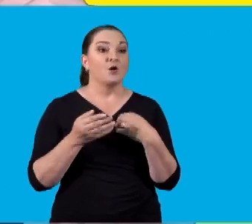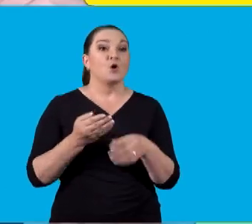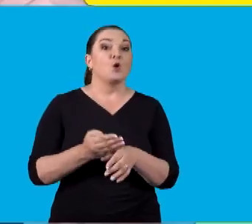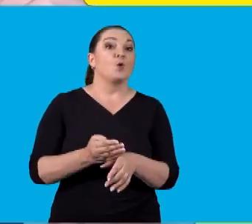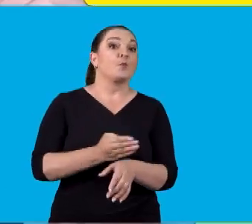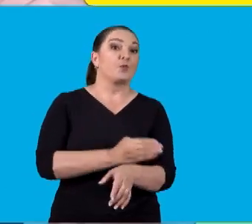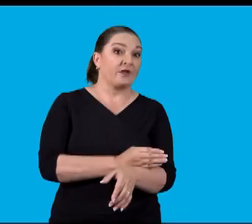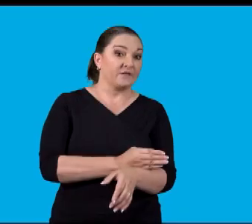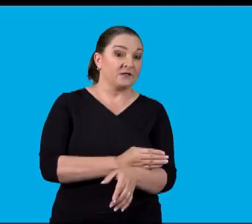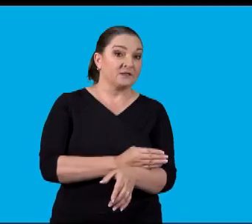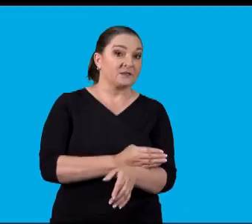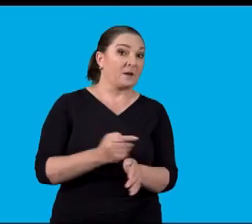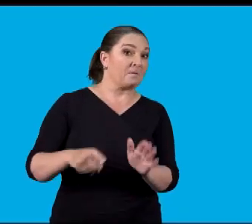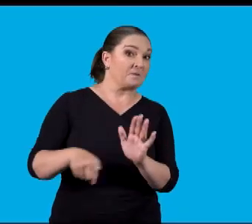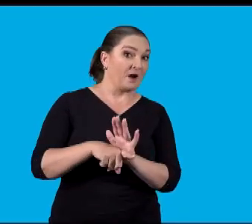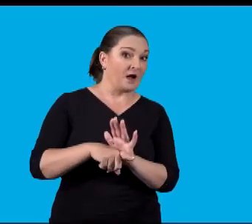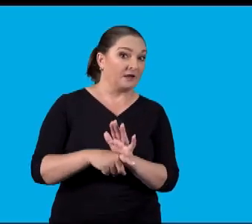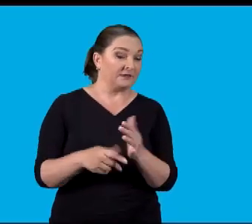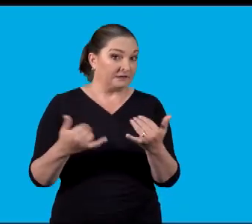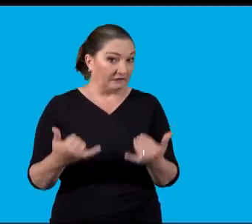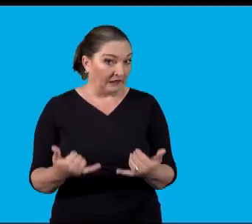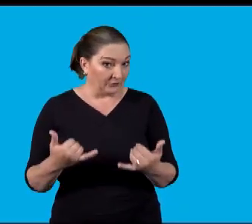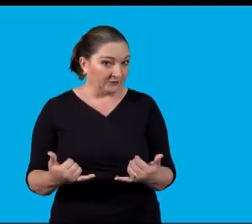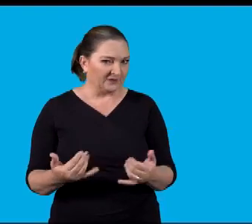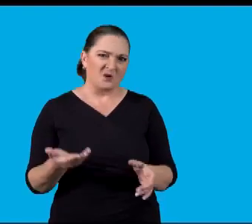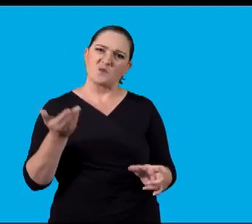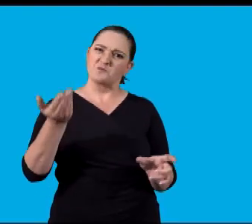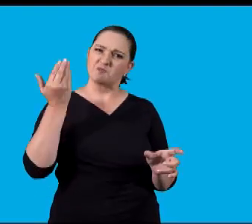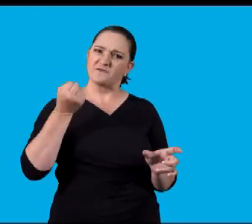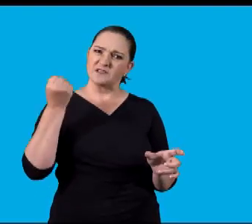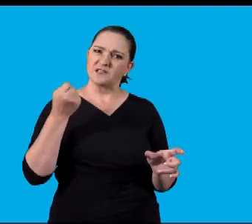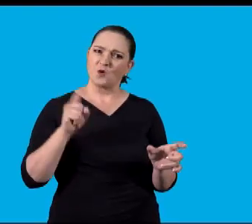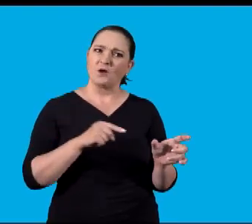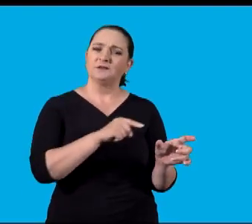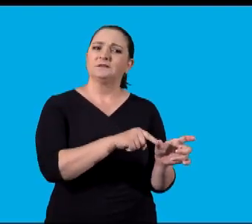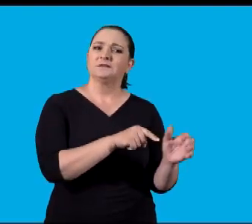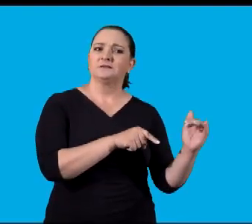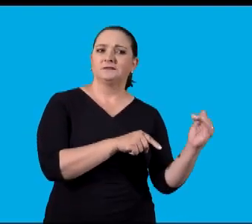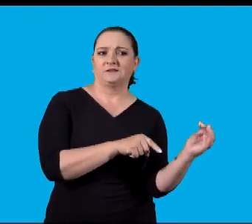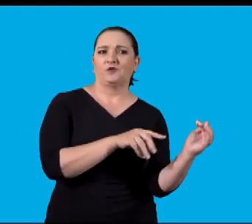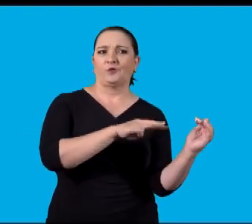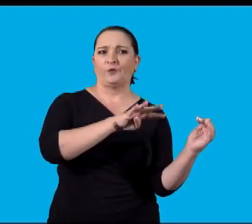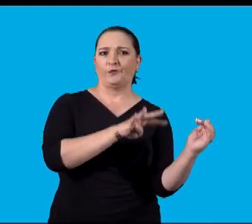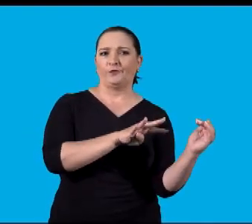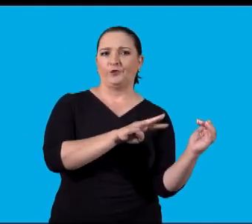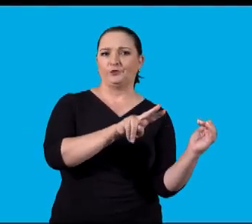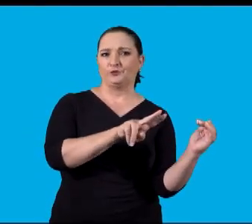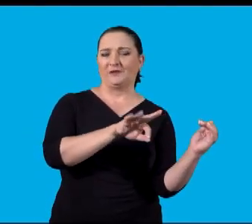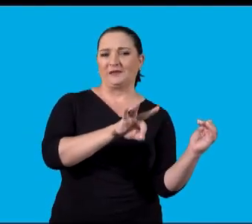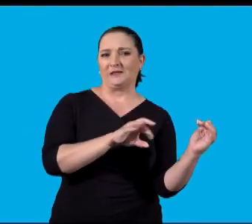say previous minus current. So I'll take the previous year. How much was the previous year? It is